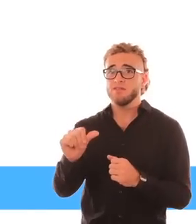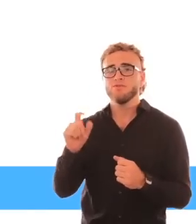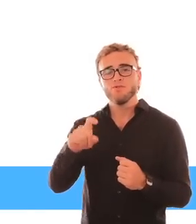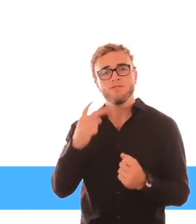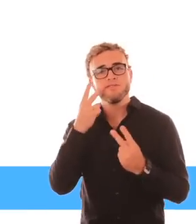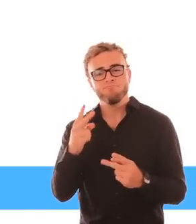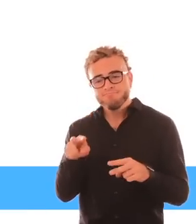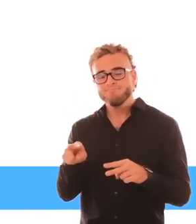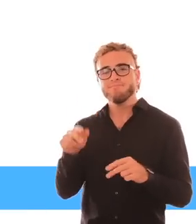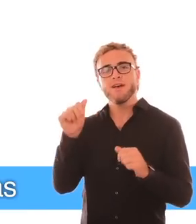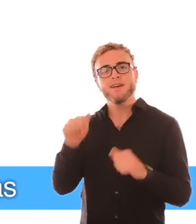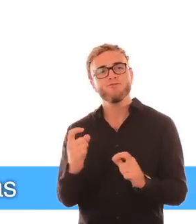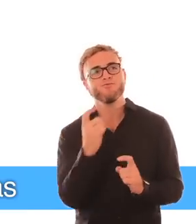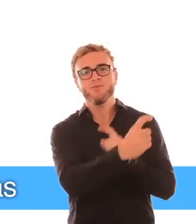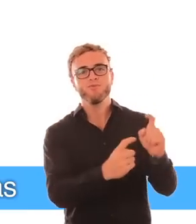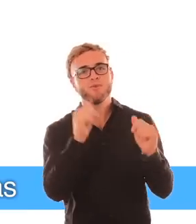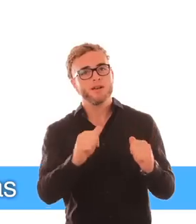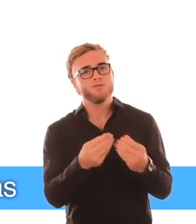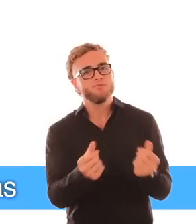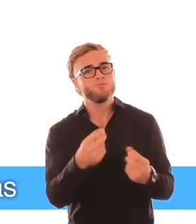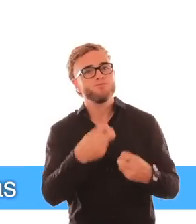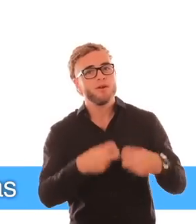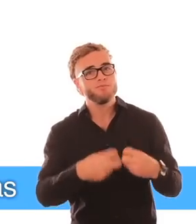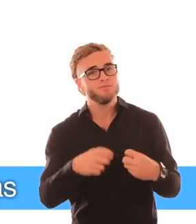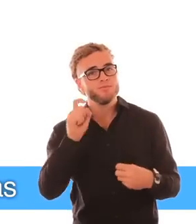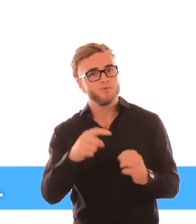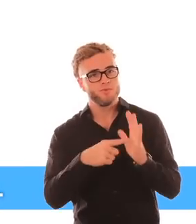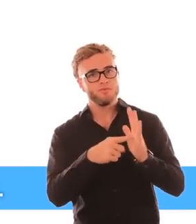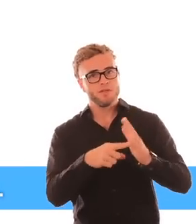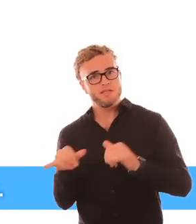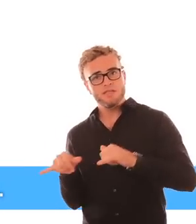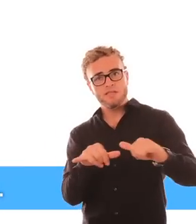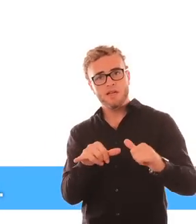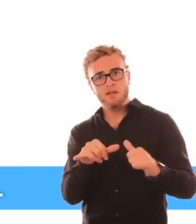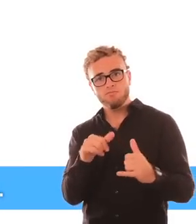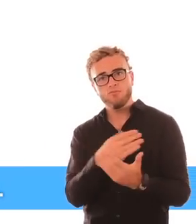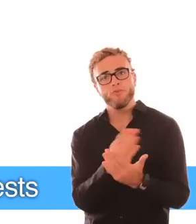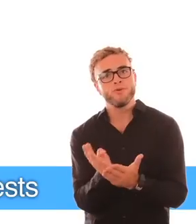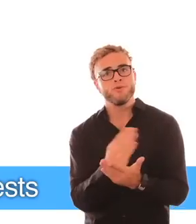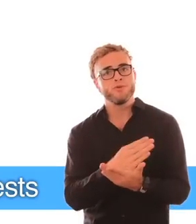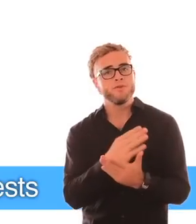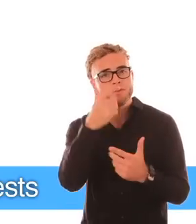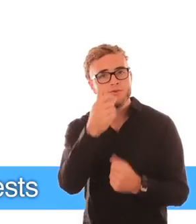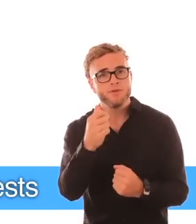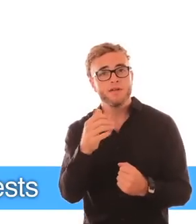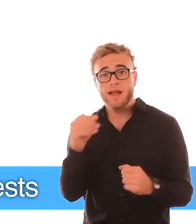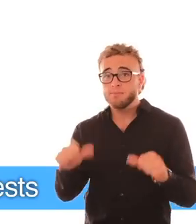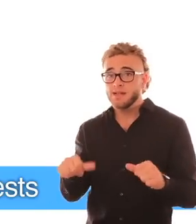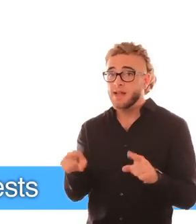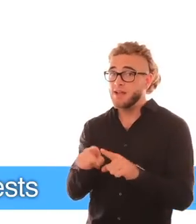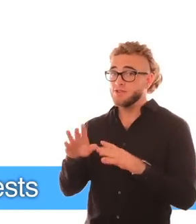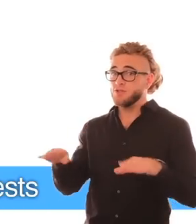them. Children with disabilities should be seen as contributing, as creative problem solvers. They should represent the same range of interests and abilities as